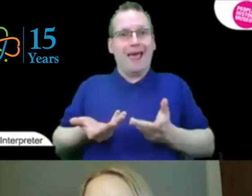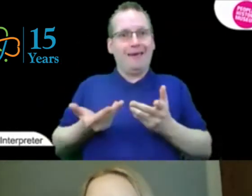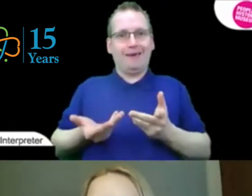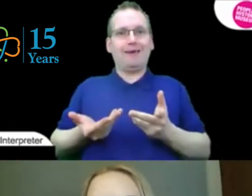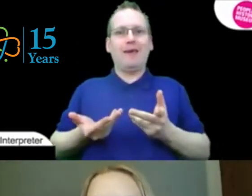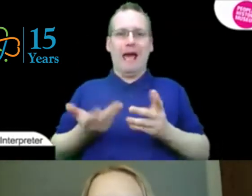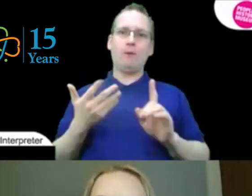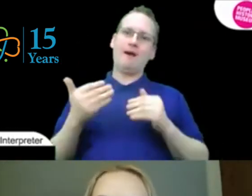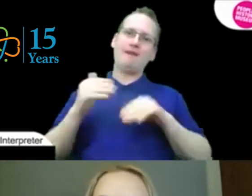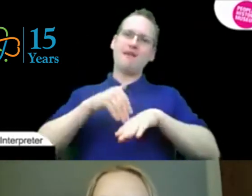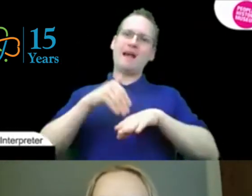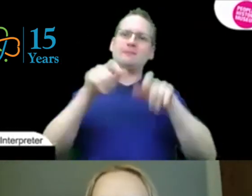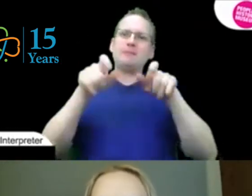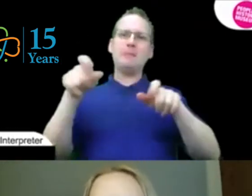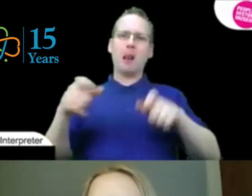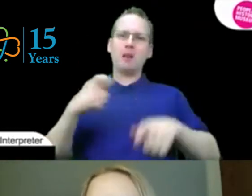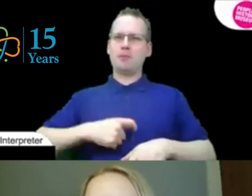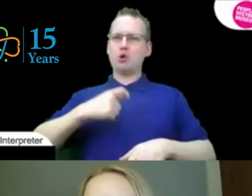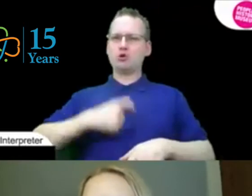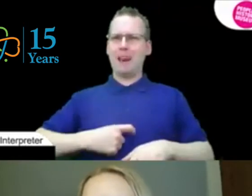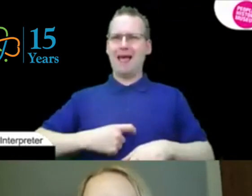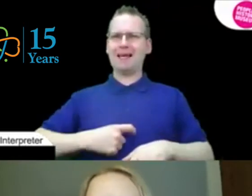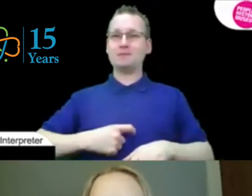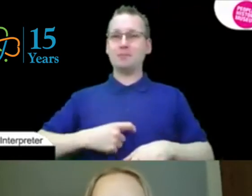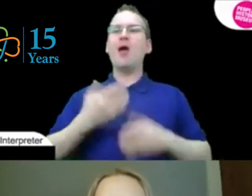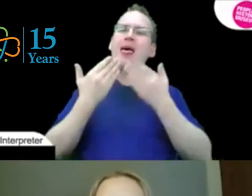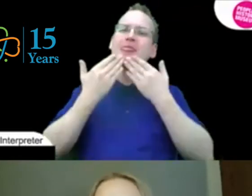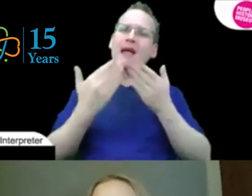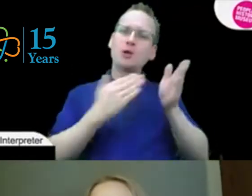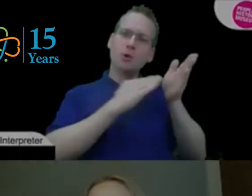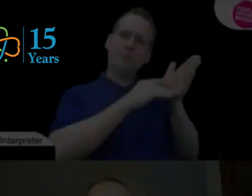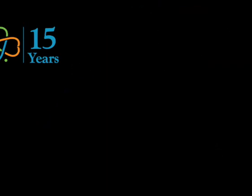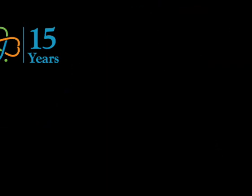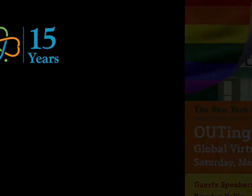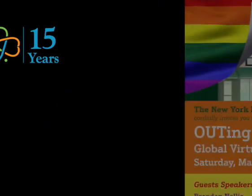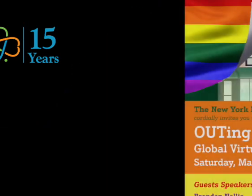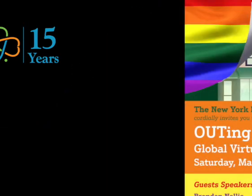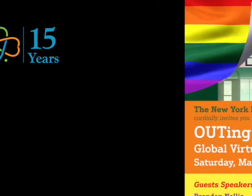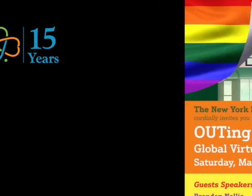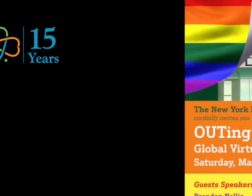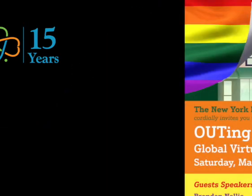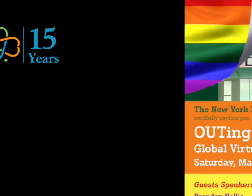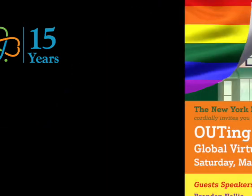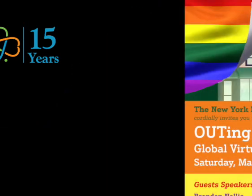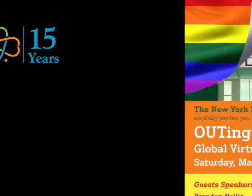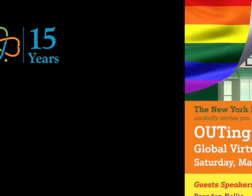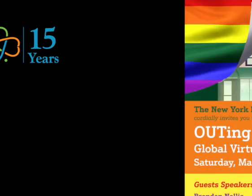people's personal lives. And especially thank you to you, Maggie, for sharing your experience with us.